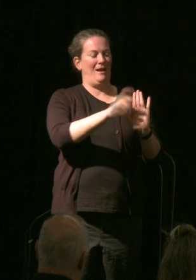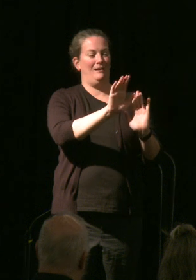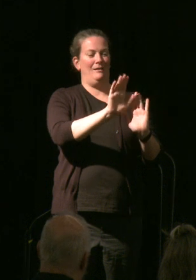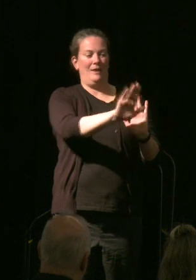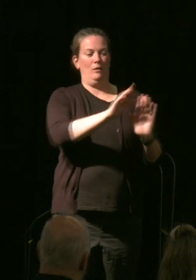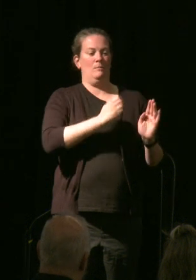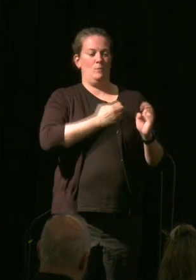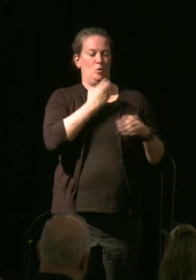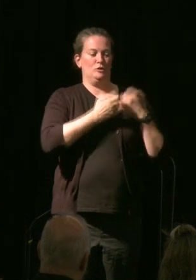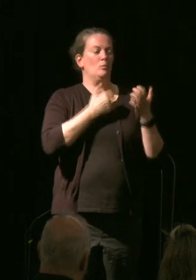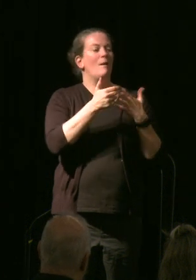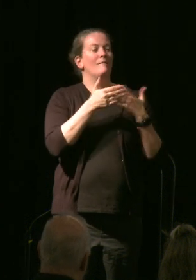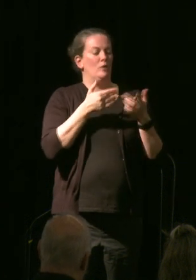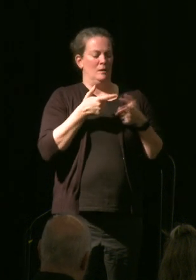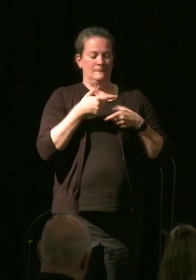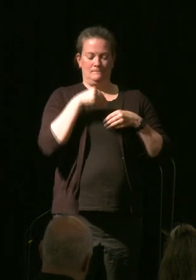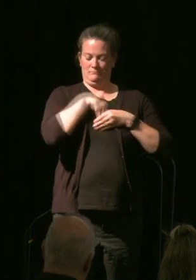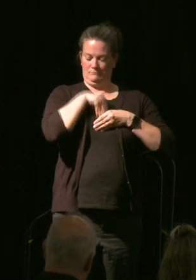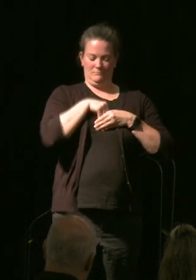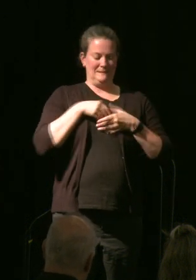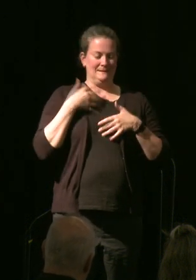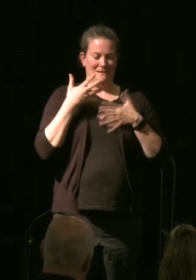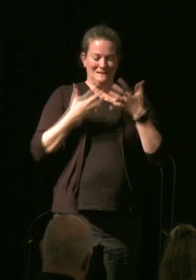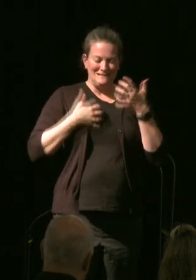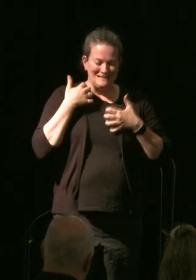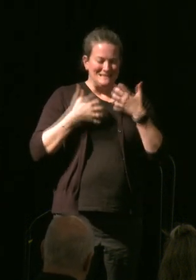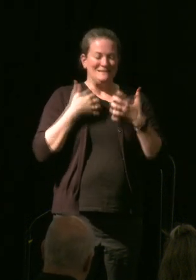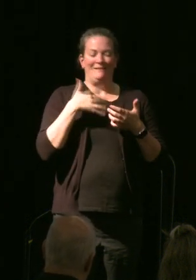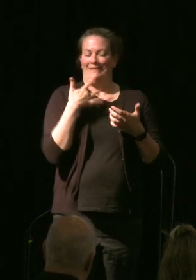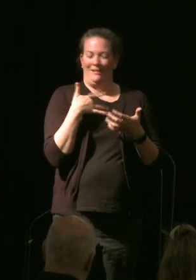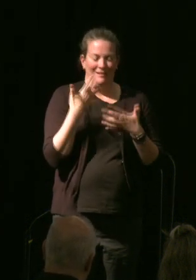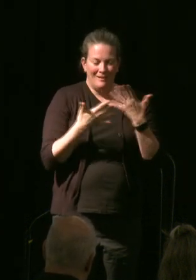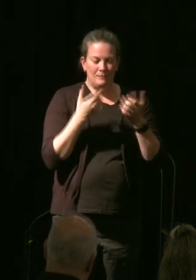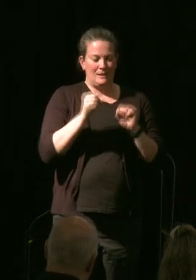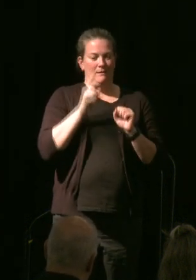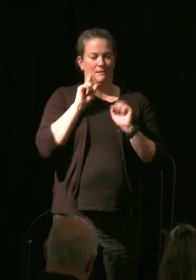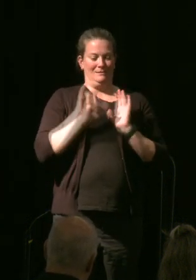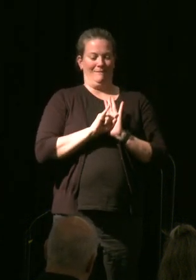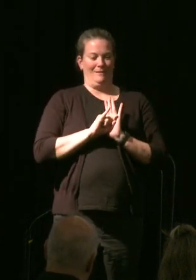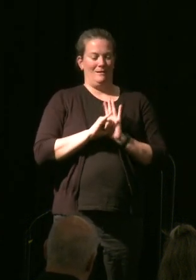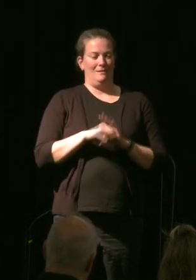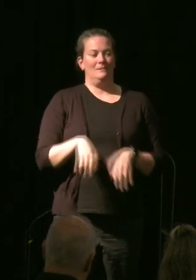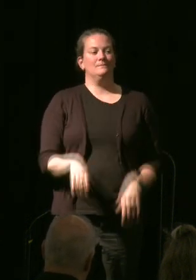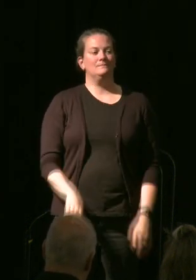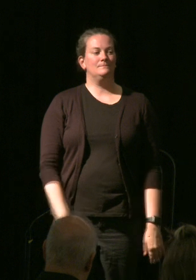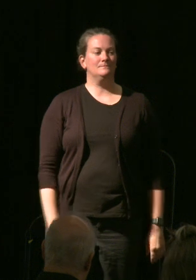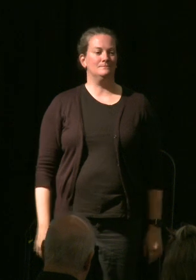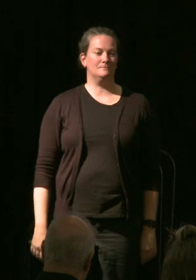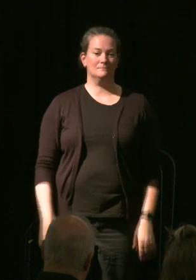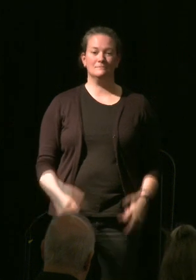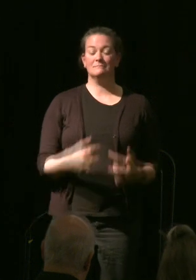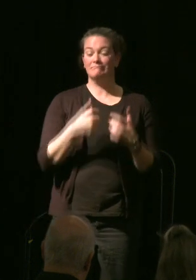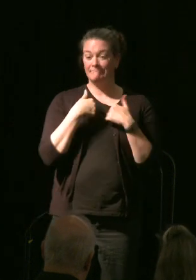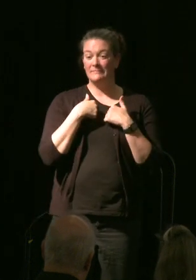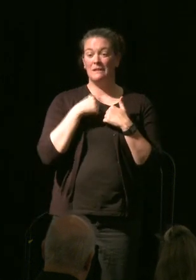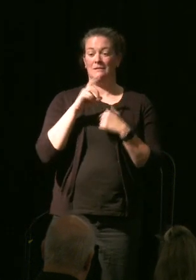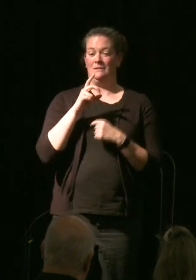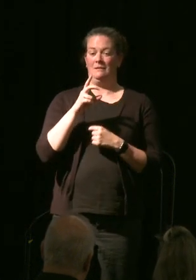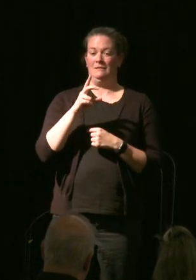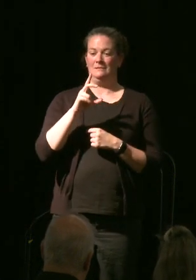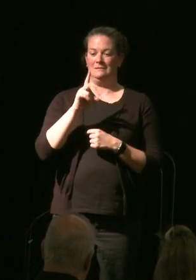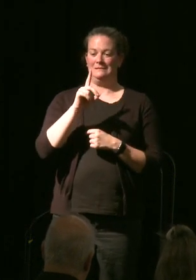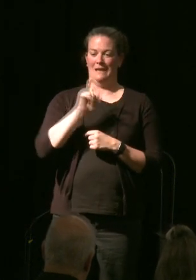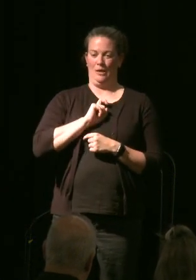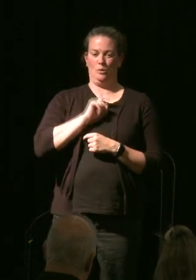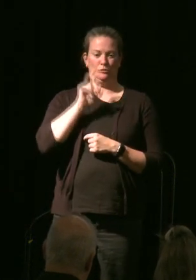Usher syndrome. So I've been doing this Usher syndrome song and dance for quite a long time, since I was 12. I was diagnosed with